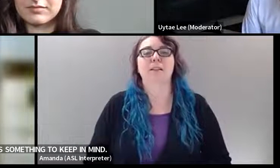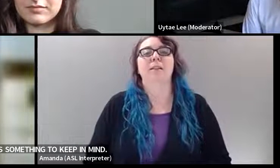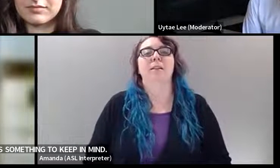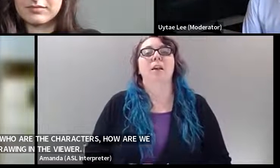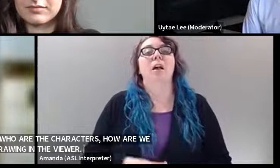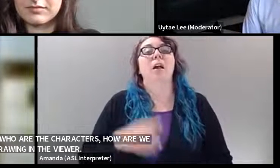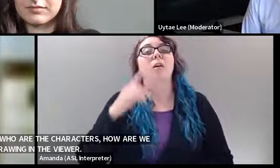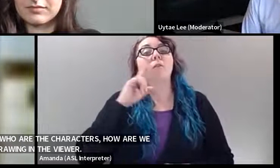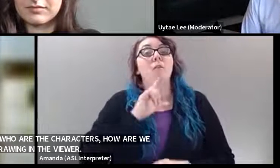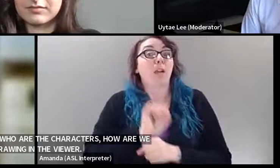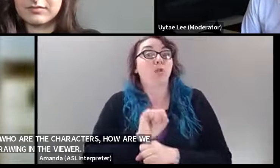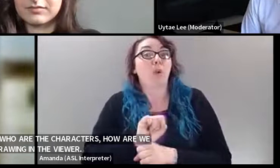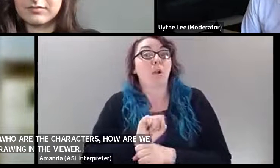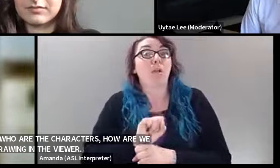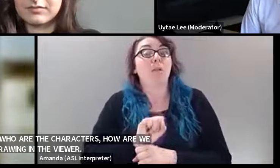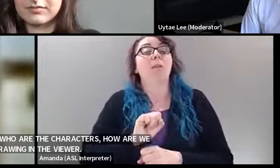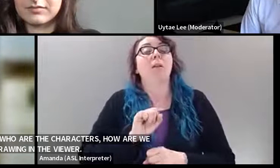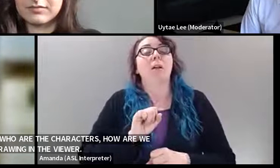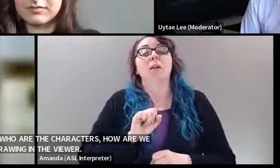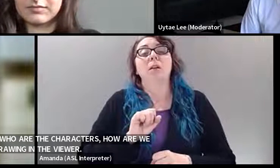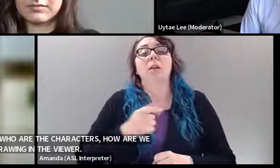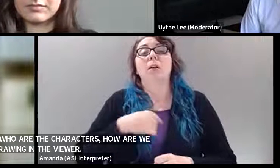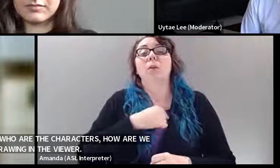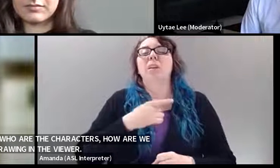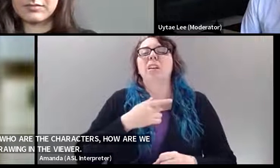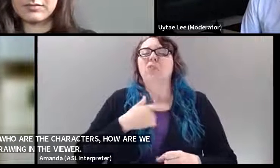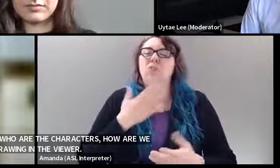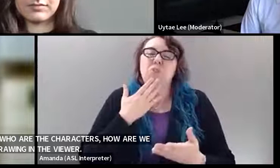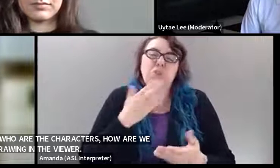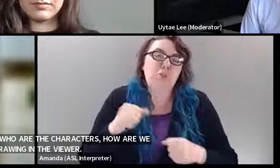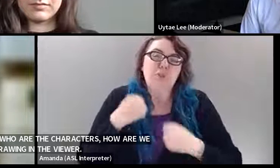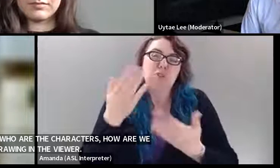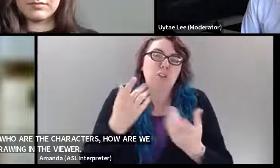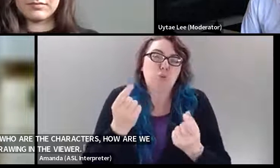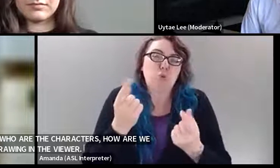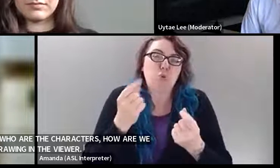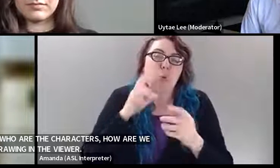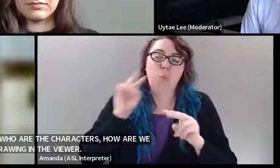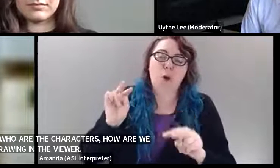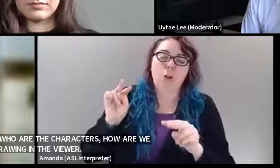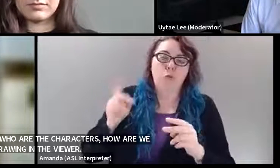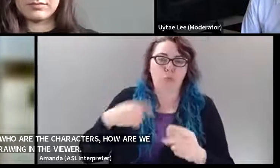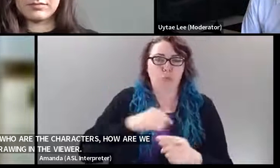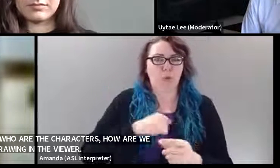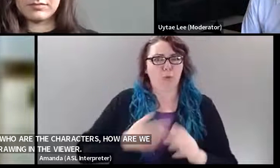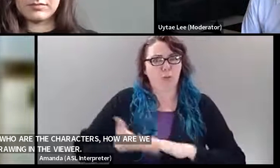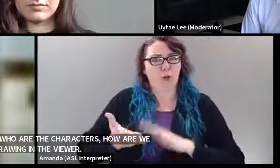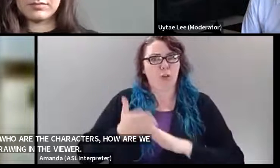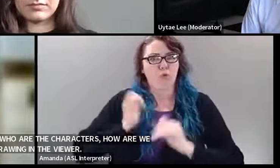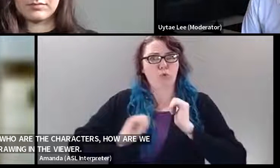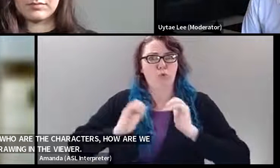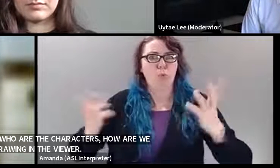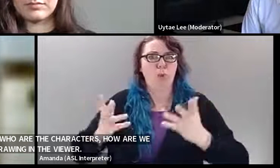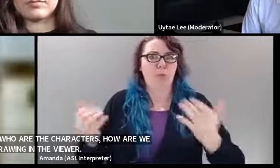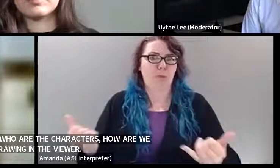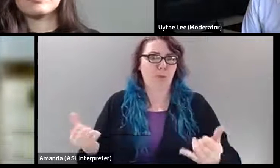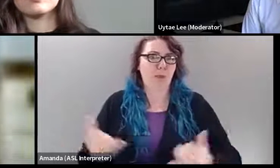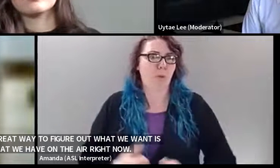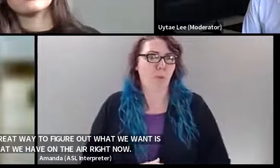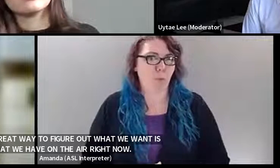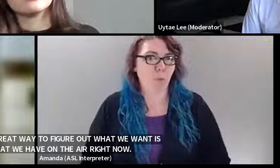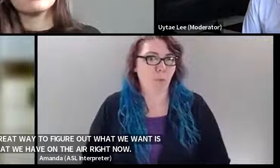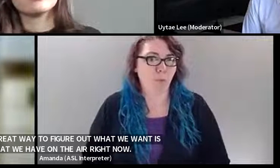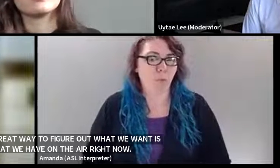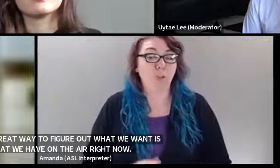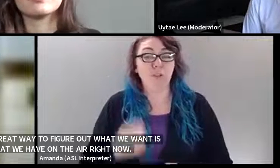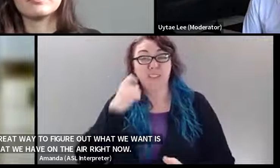want is to look at what we have on the air right now. And we don't always have the luxury of saying that, but we're really excited about our offerings. So all those shows I